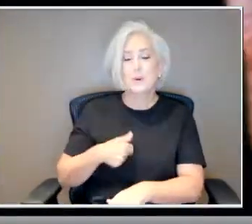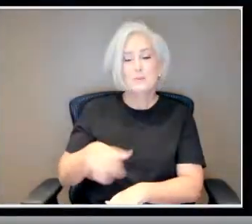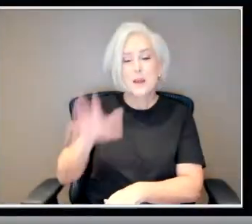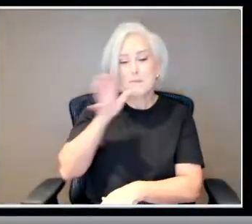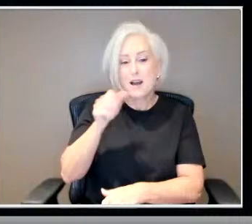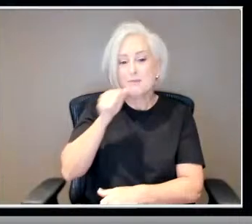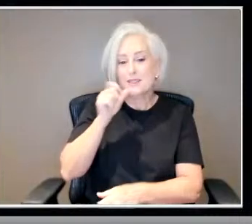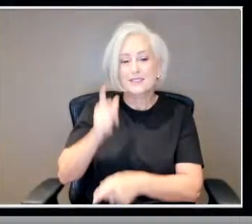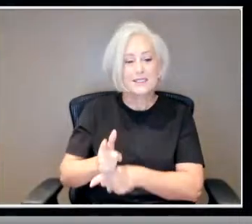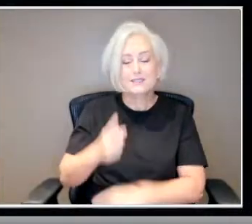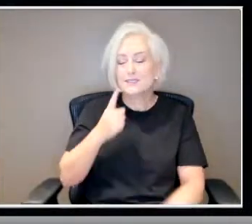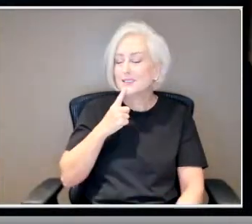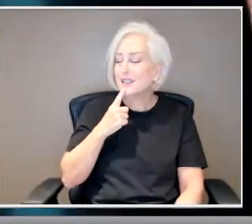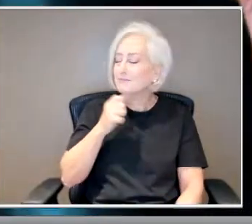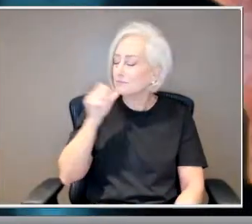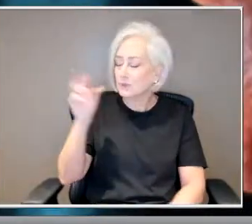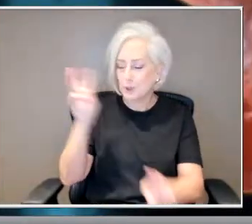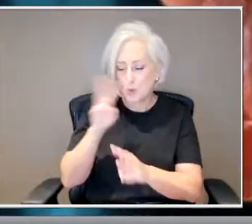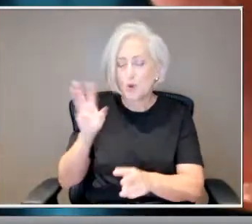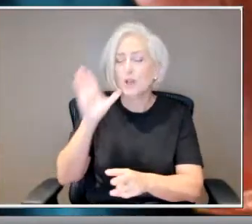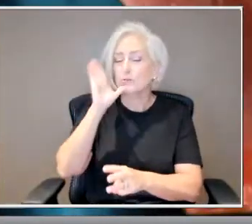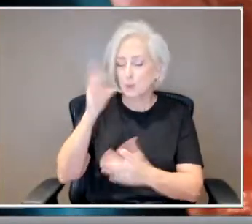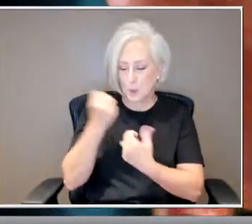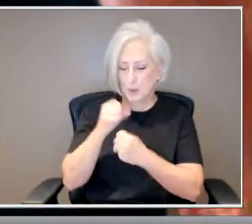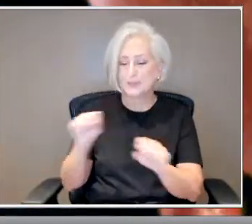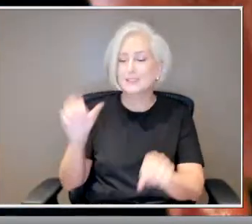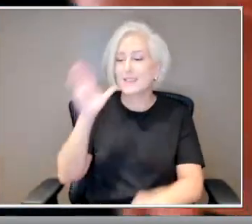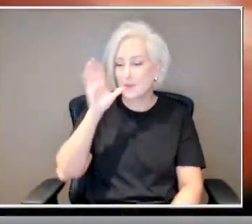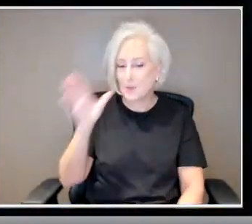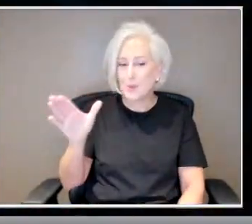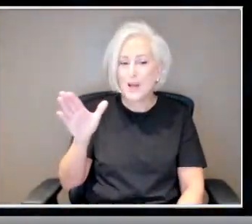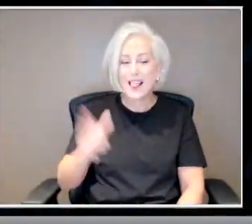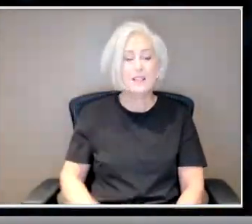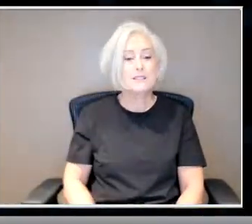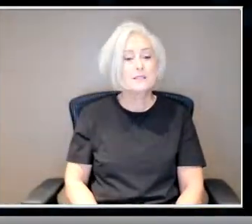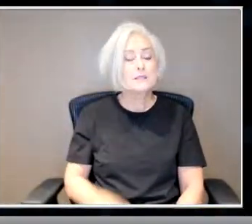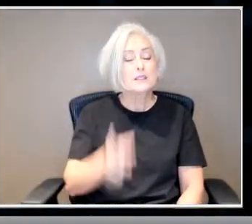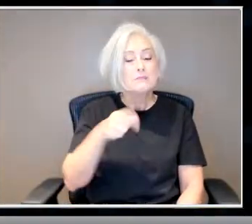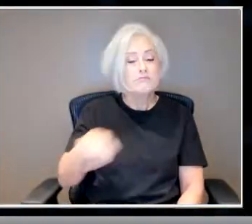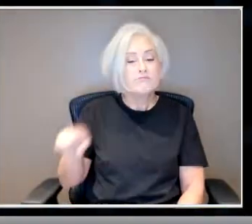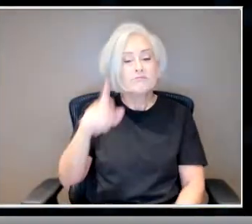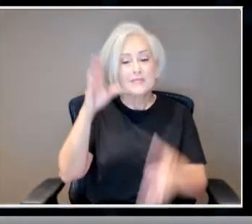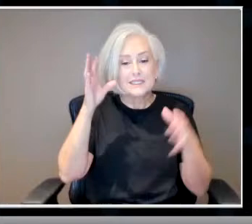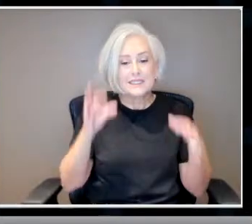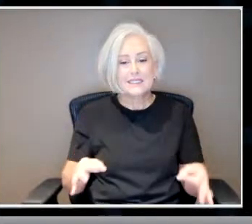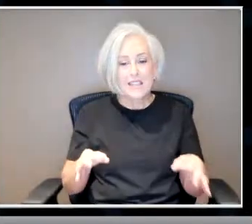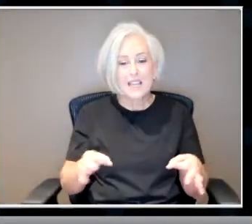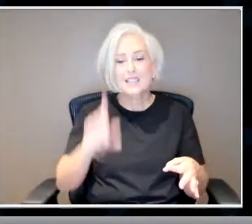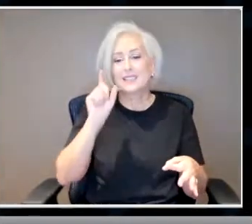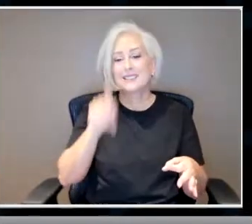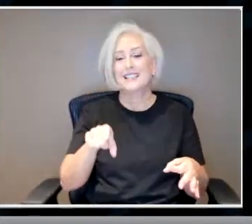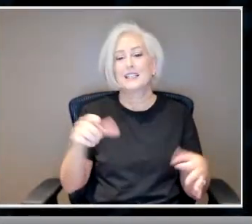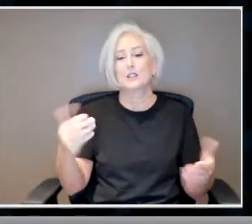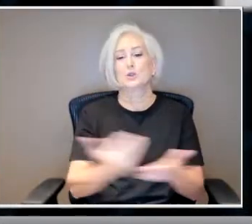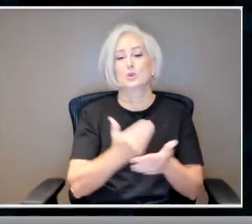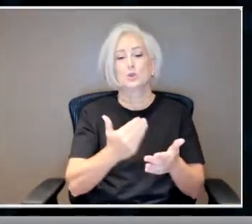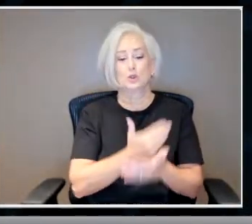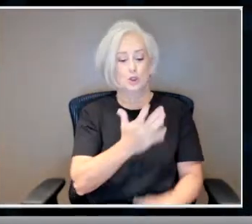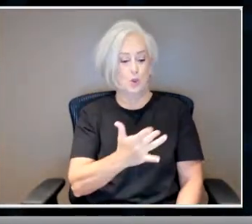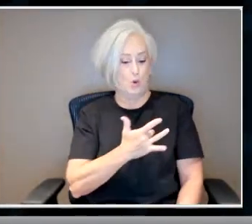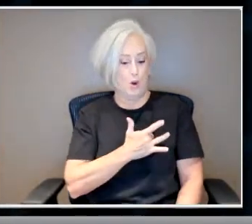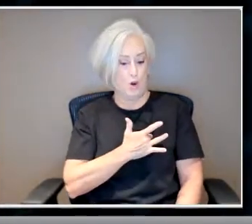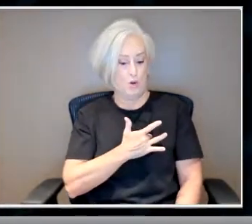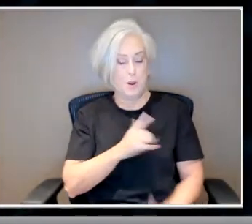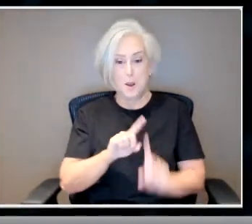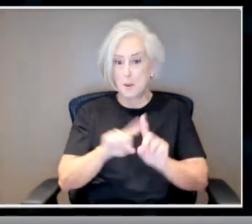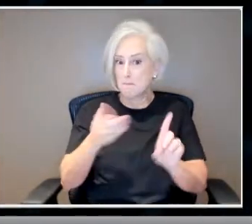going to save her. Dr. Shaw and his team determined Erica needed a new heart, but more immediately, she needed an ELVAD,